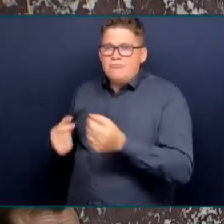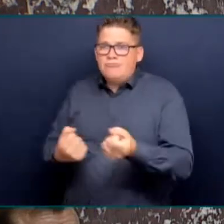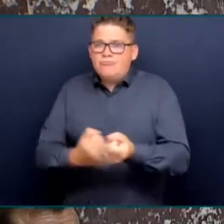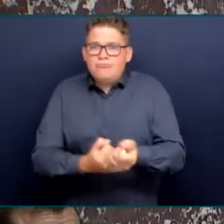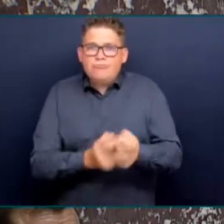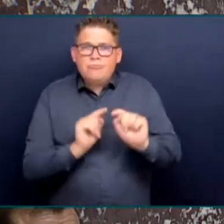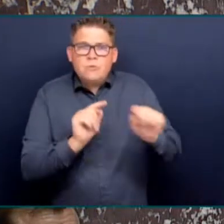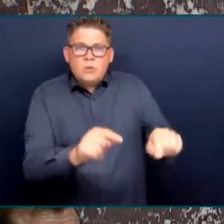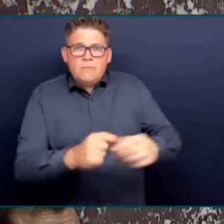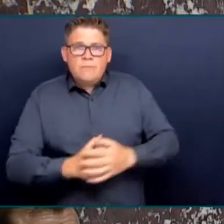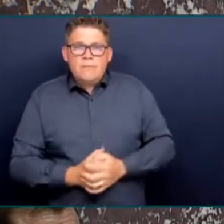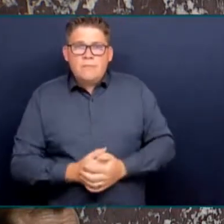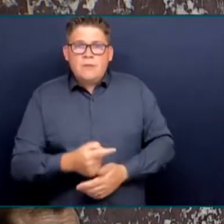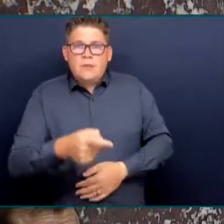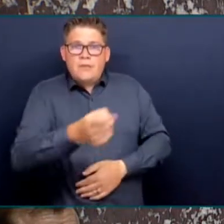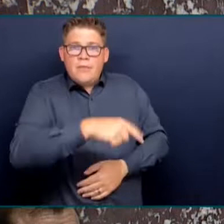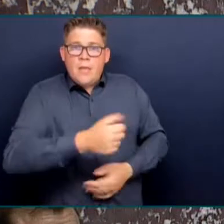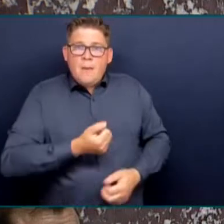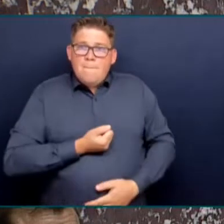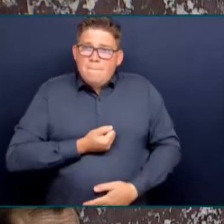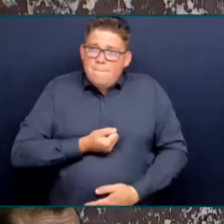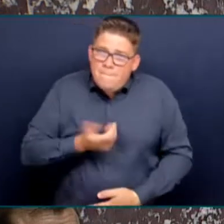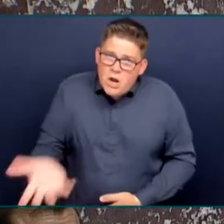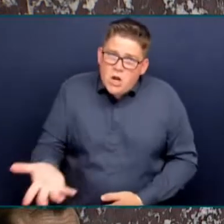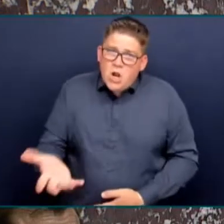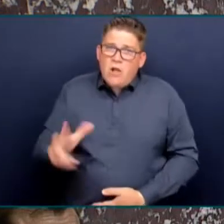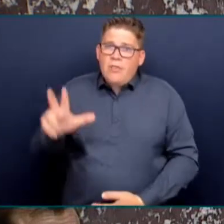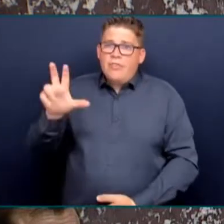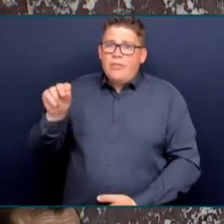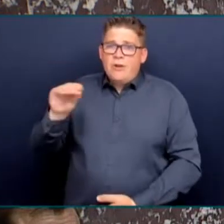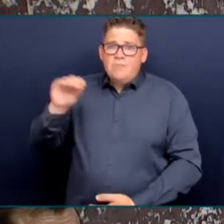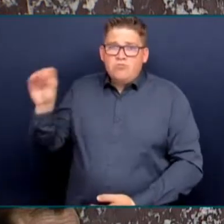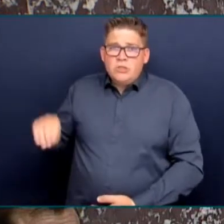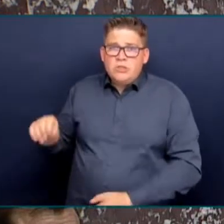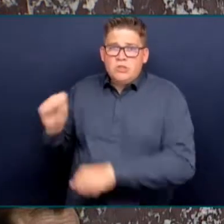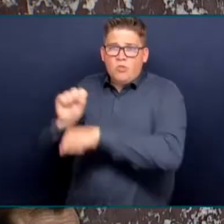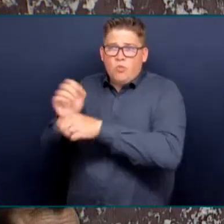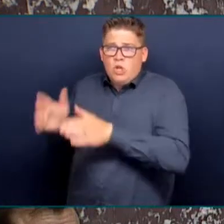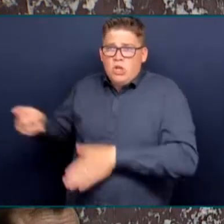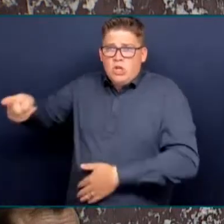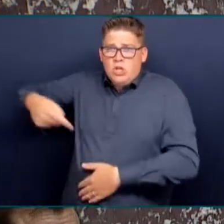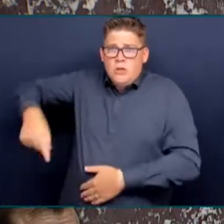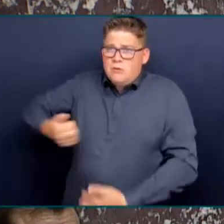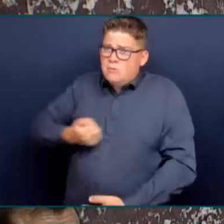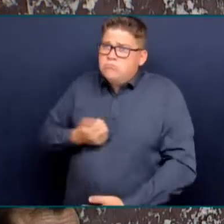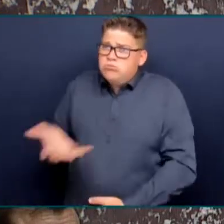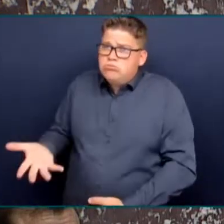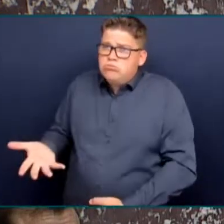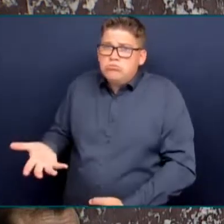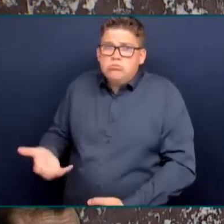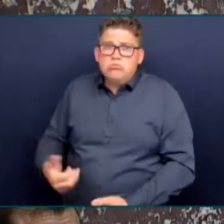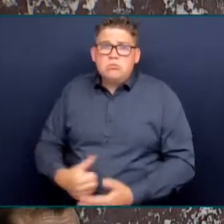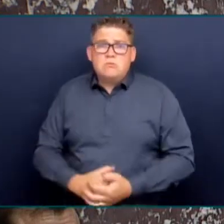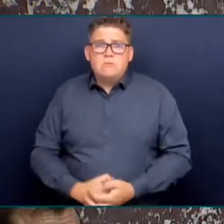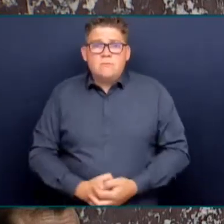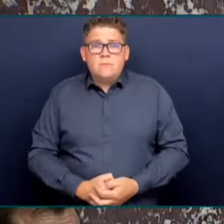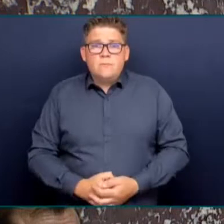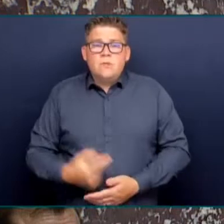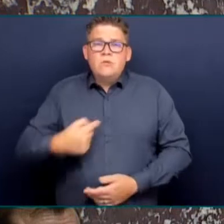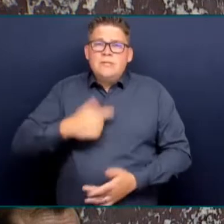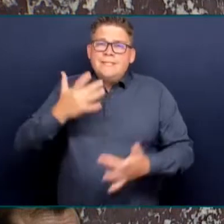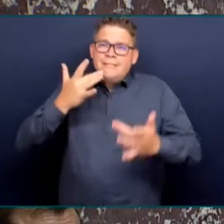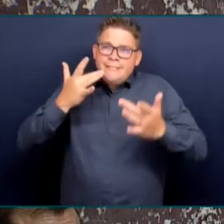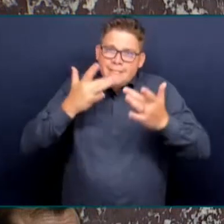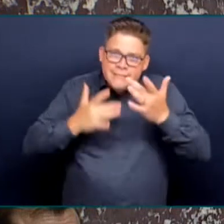reporting feeling burned out. 30%. We have acute shortages of ambulance across this province, and this